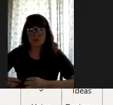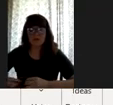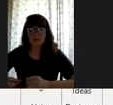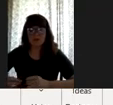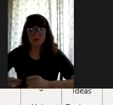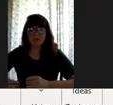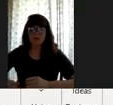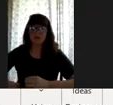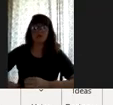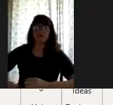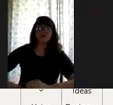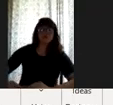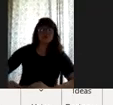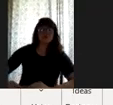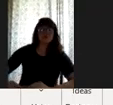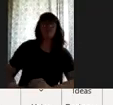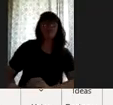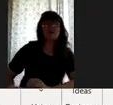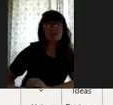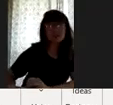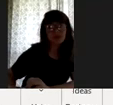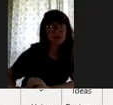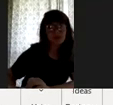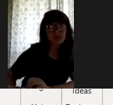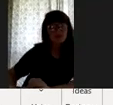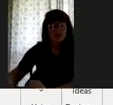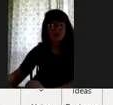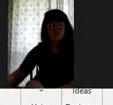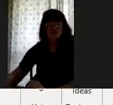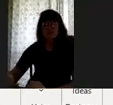No, not at the moment. I think it's good that people will watch this.